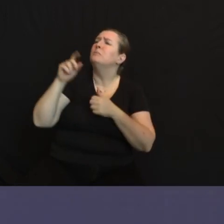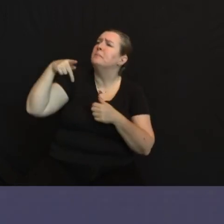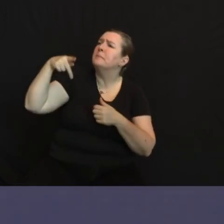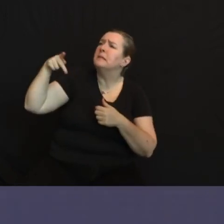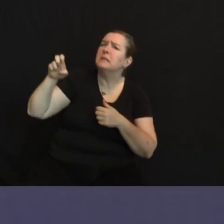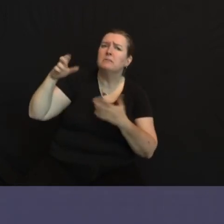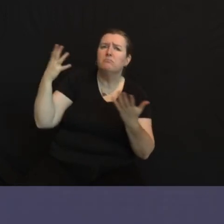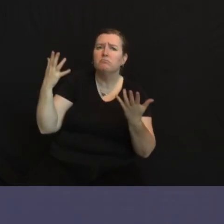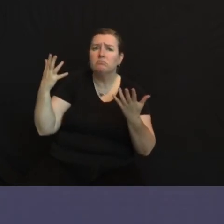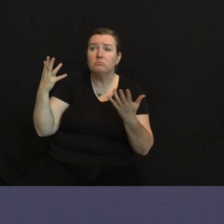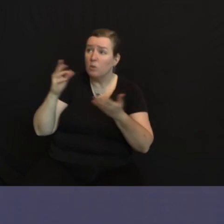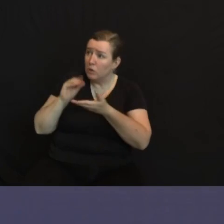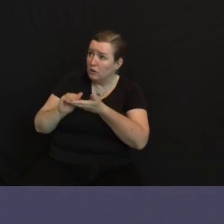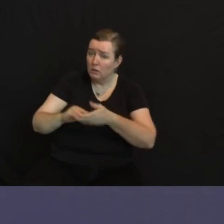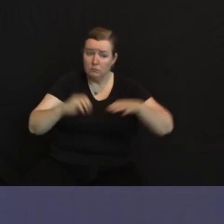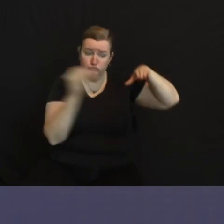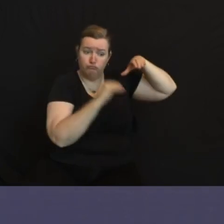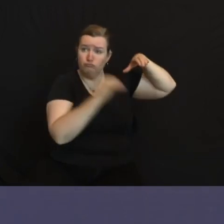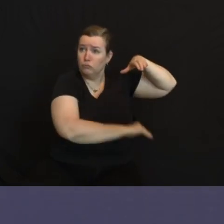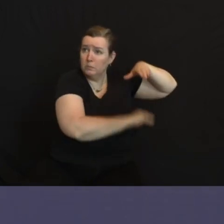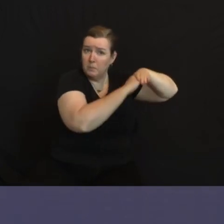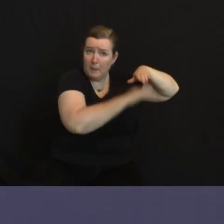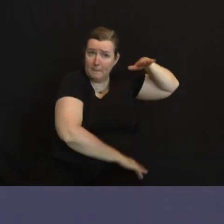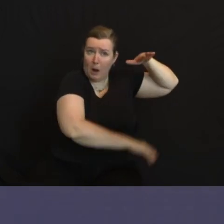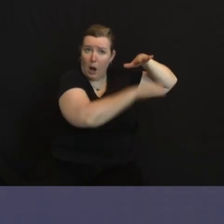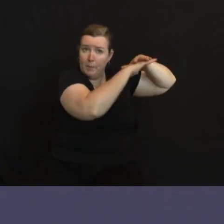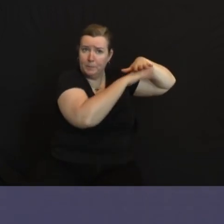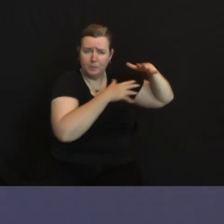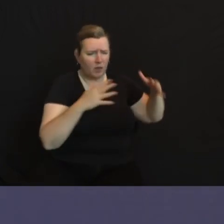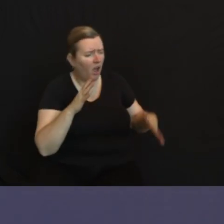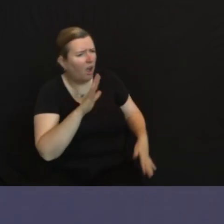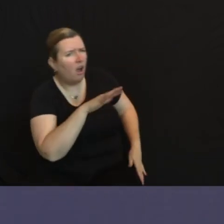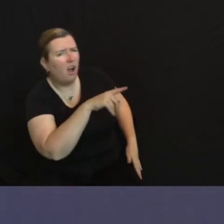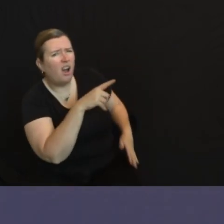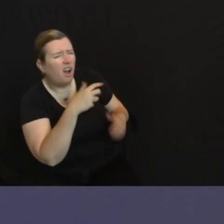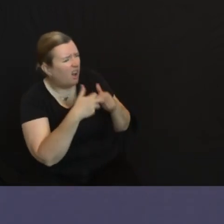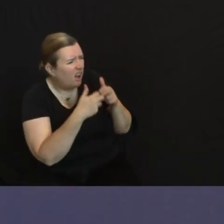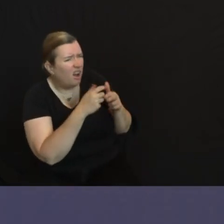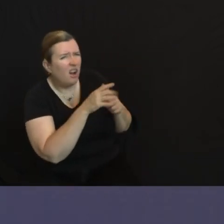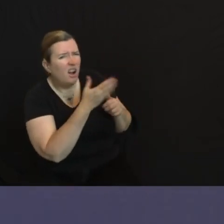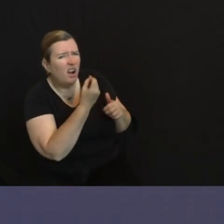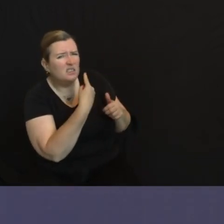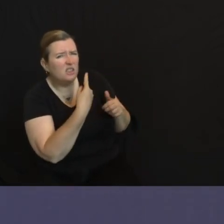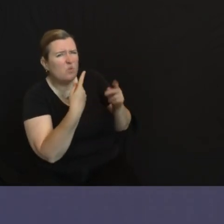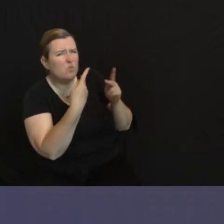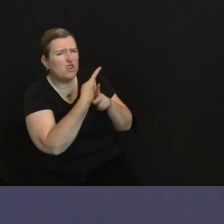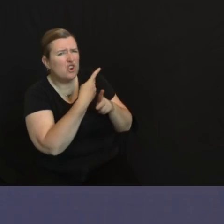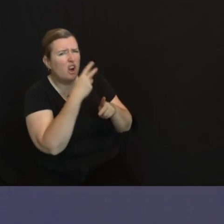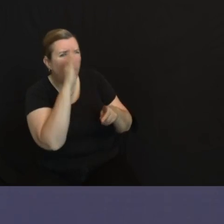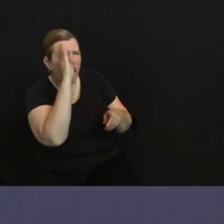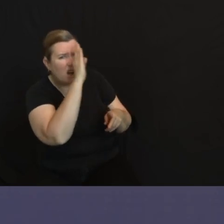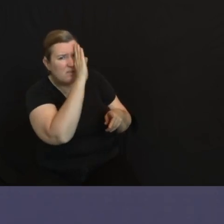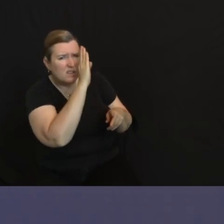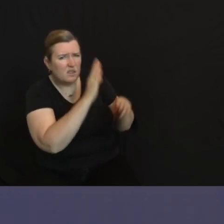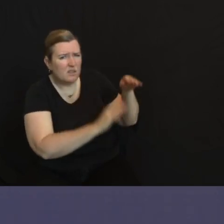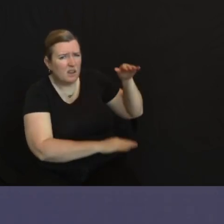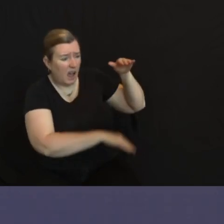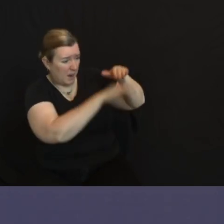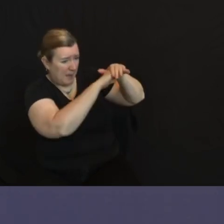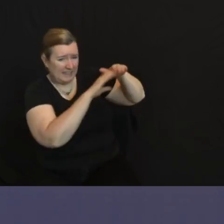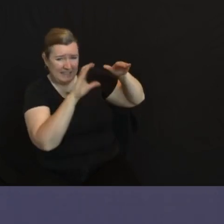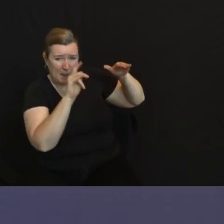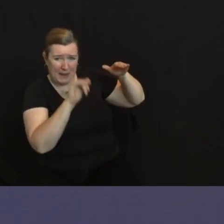The last one is, what are we most worried about, hospital capacity or PPE? Yeah, do you have any concerns similar to in the spring?